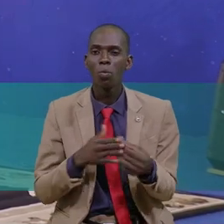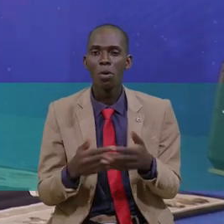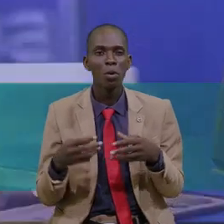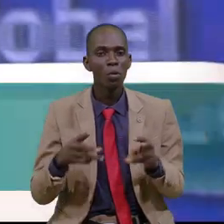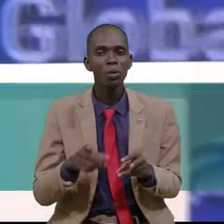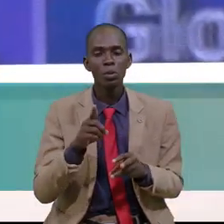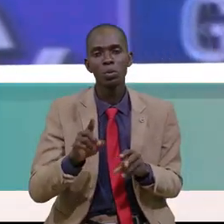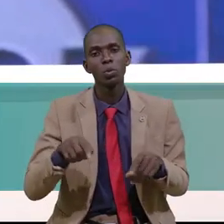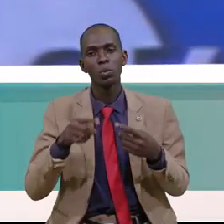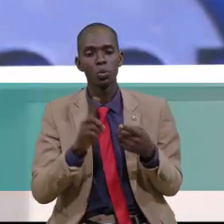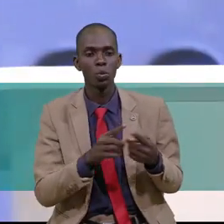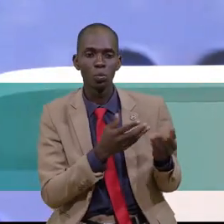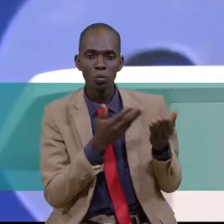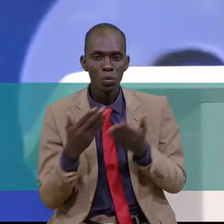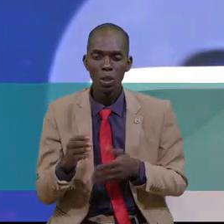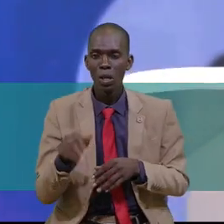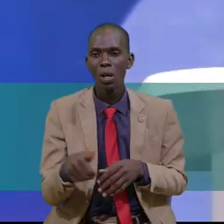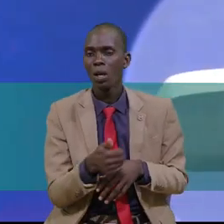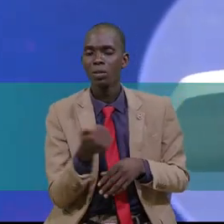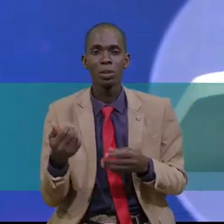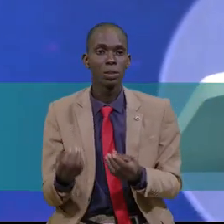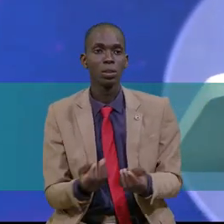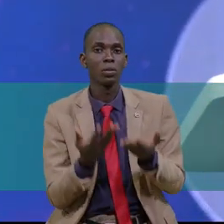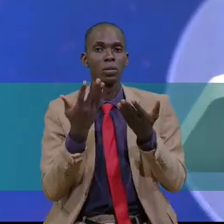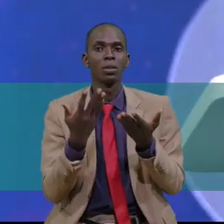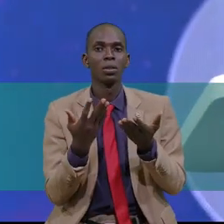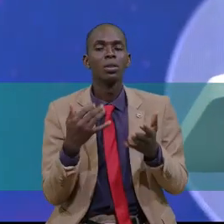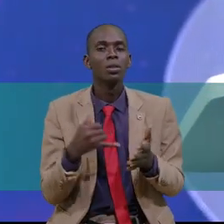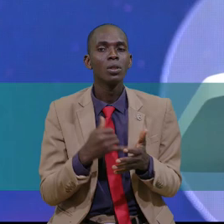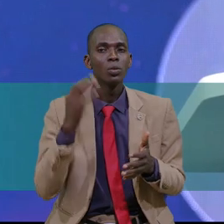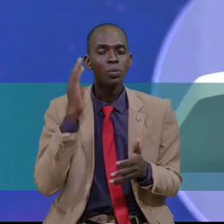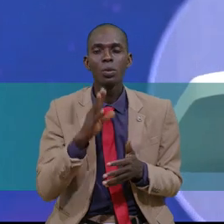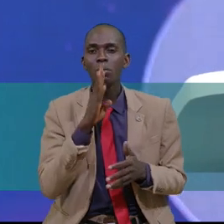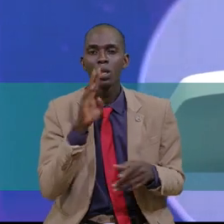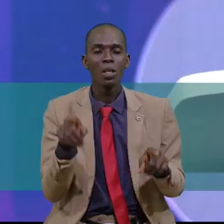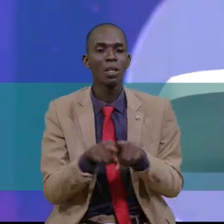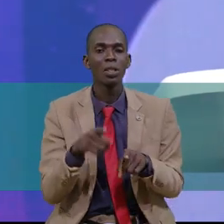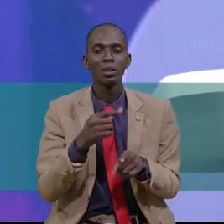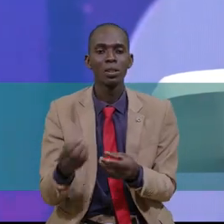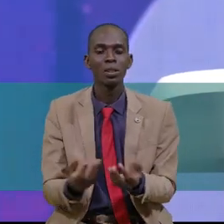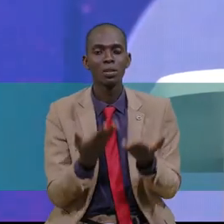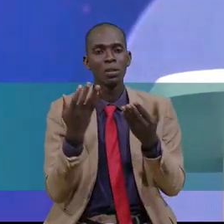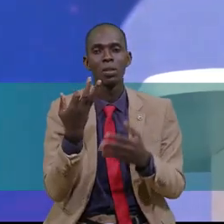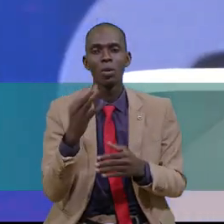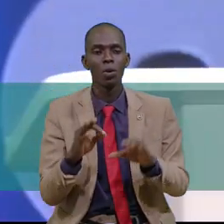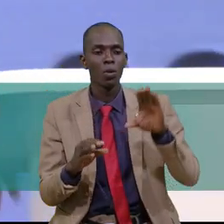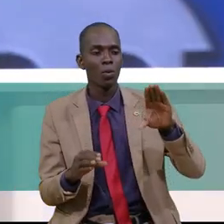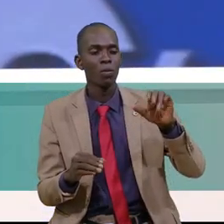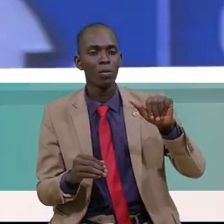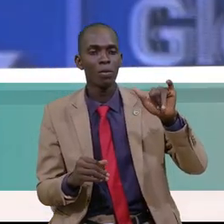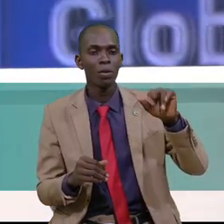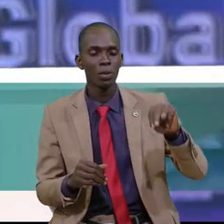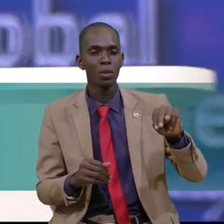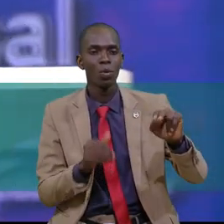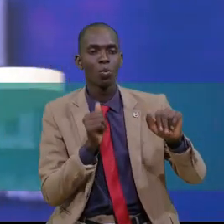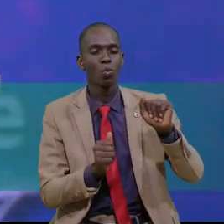bring another sacrifice, it will be like the sacrifice of Cain. It will not be accepted. That's